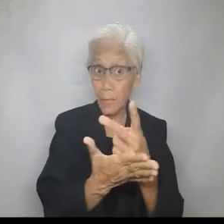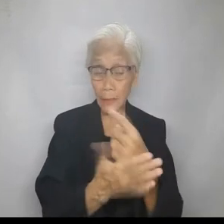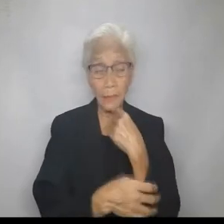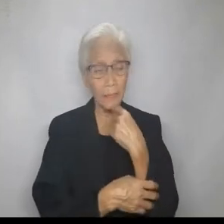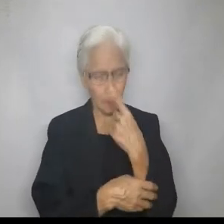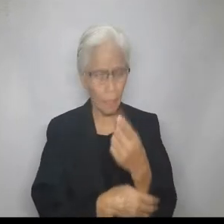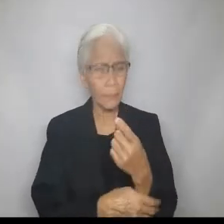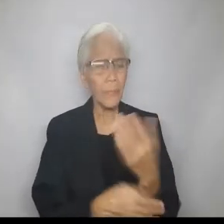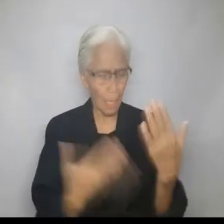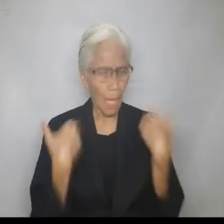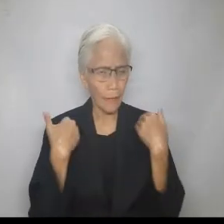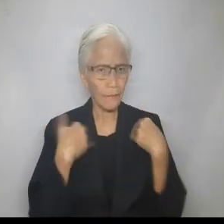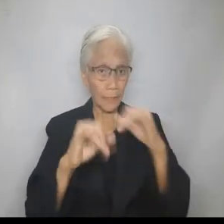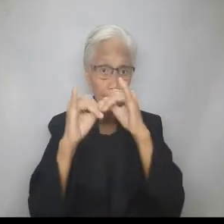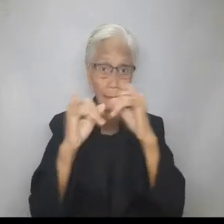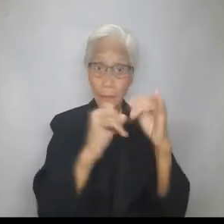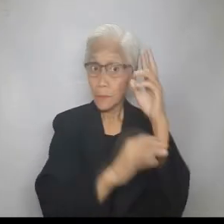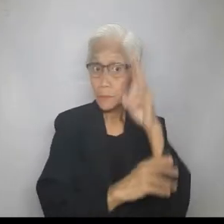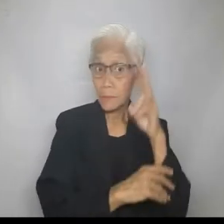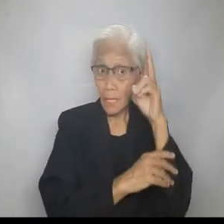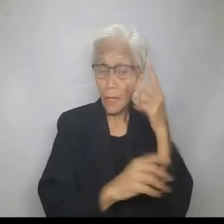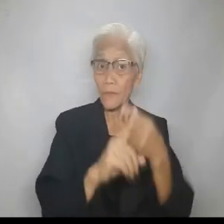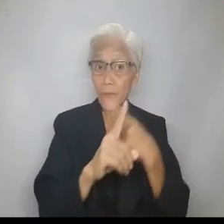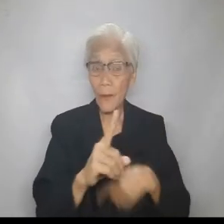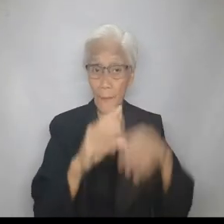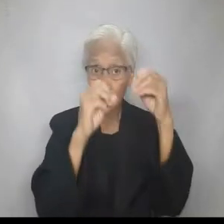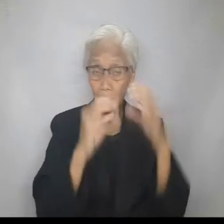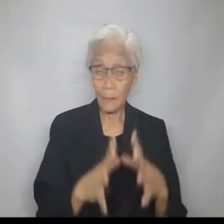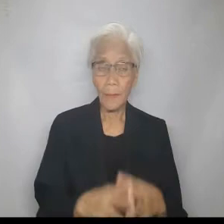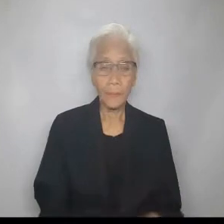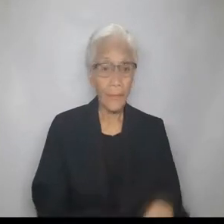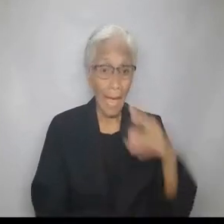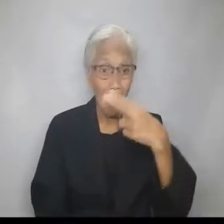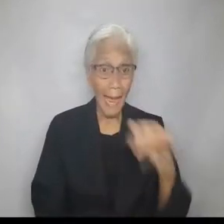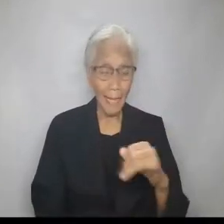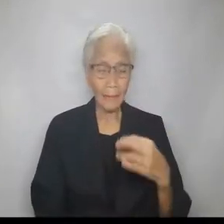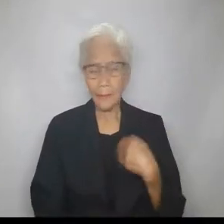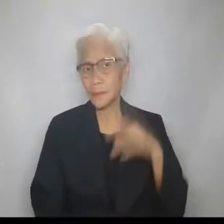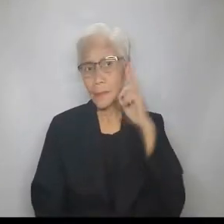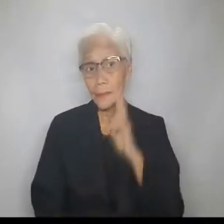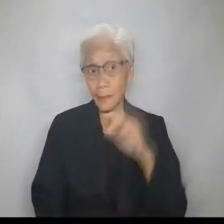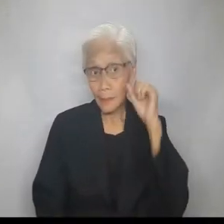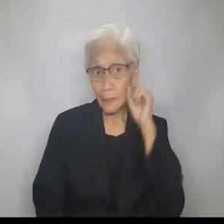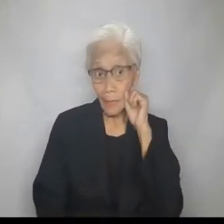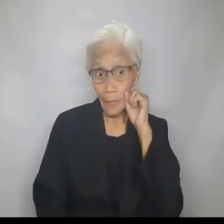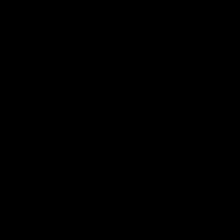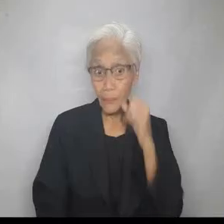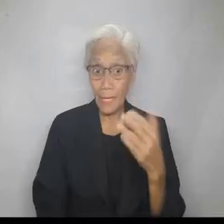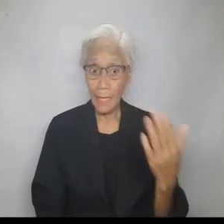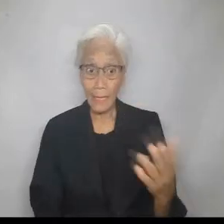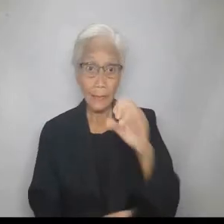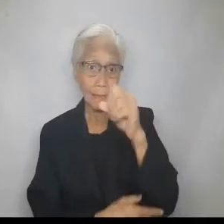verses are said, here is an instructional video from a rabbi. Hi, I'm Rabbi Mikey Stein.